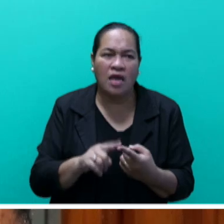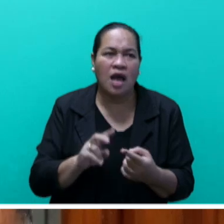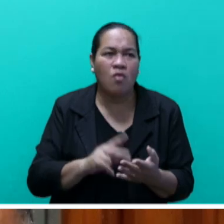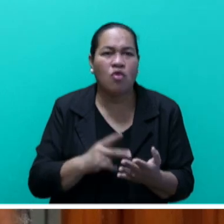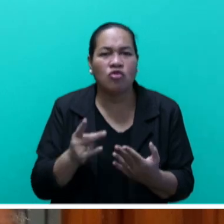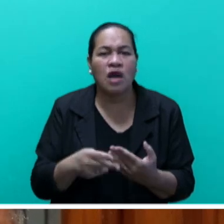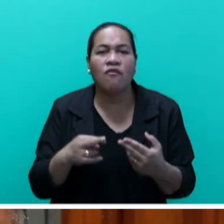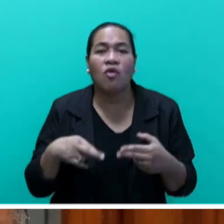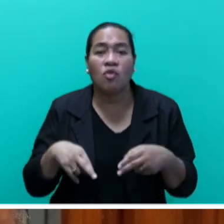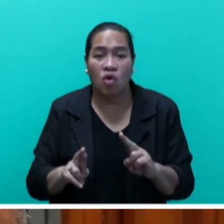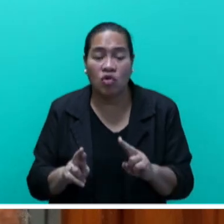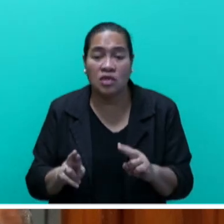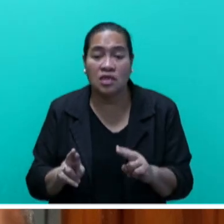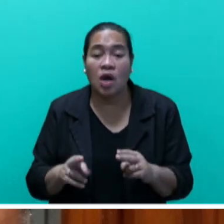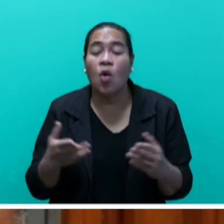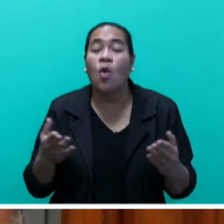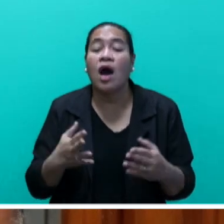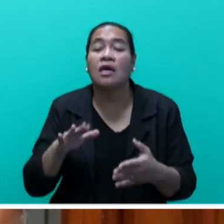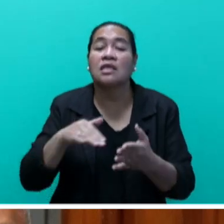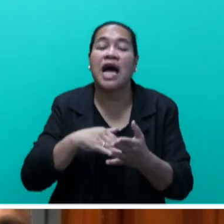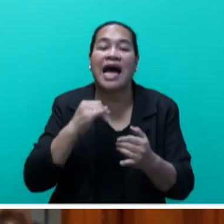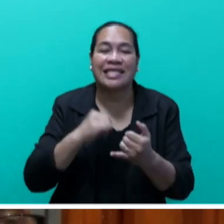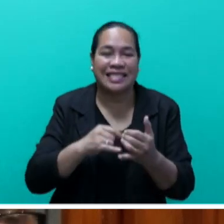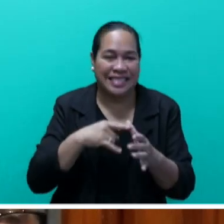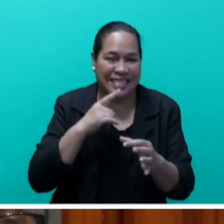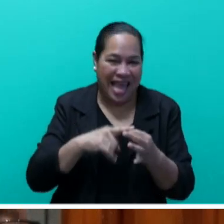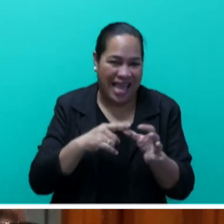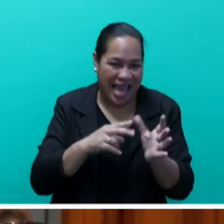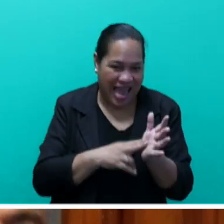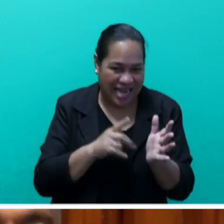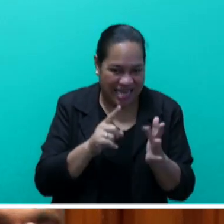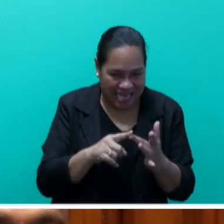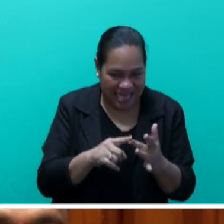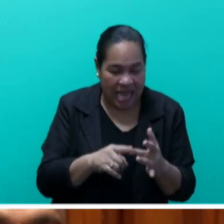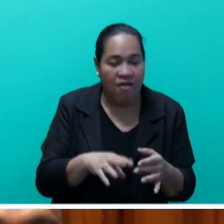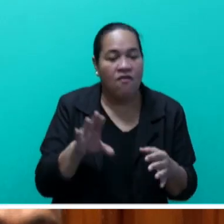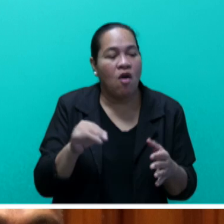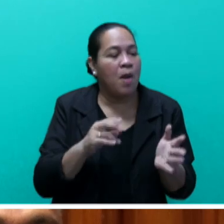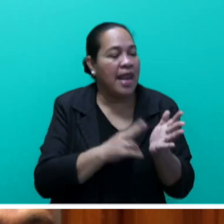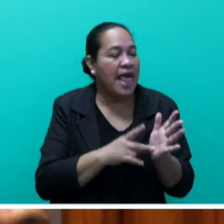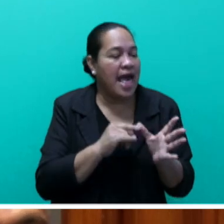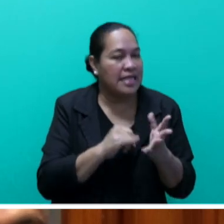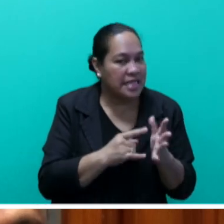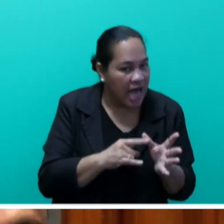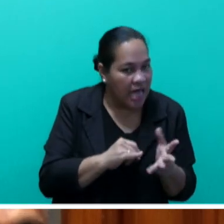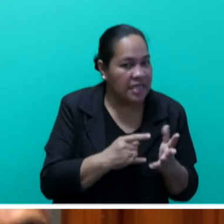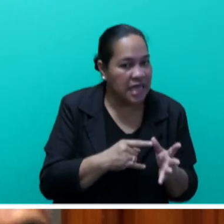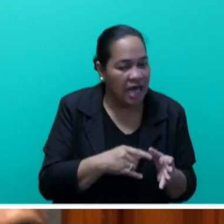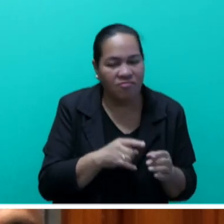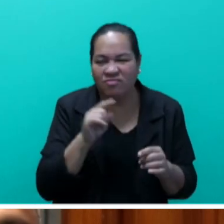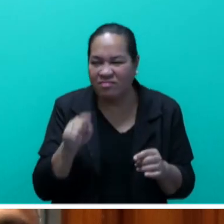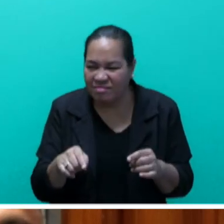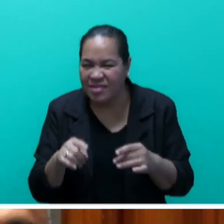of the roads that links the interior of Sangani from Nasasa to Nandongo, to Balogoni, Nathula, and